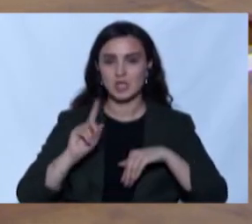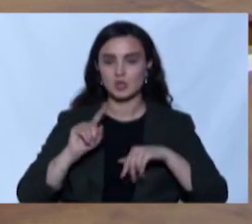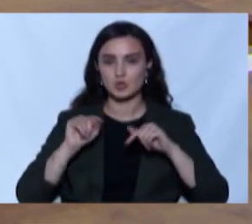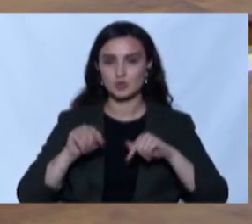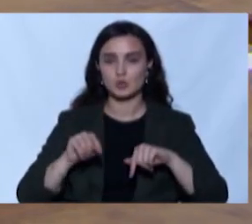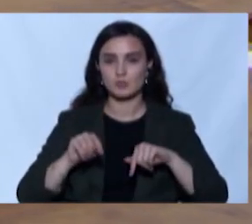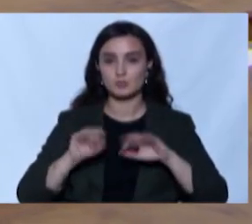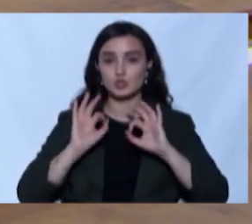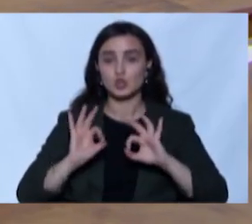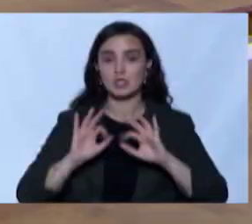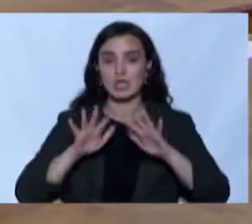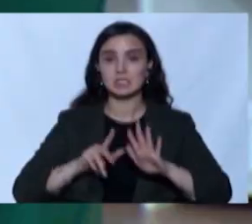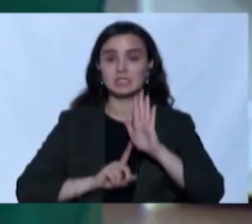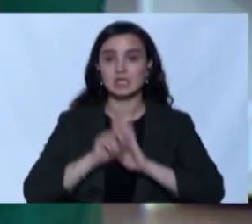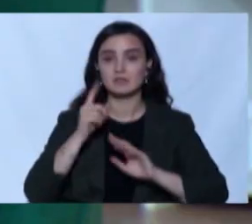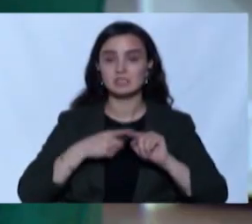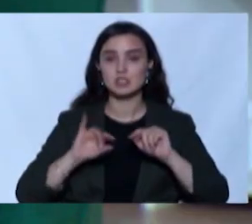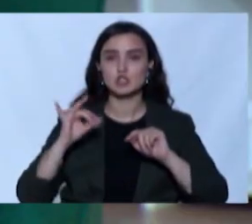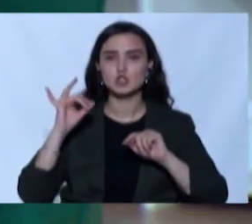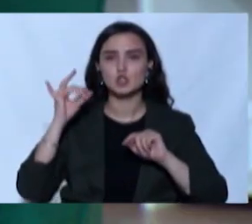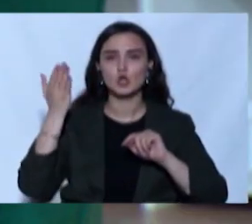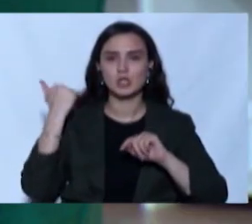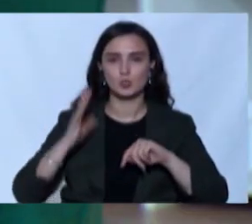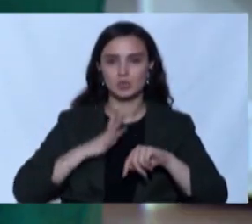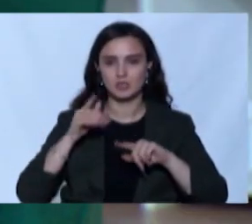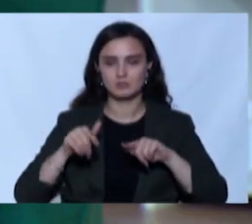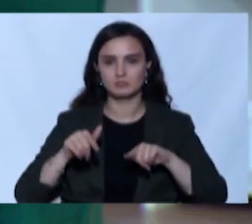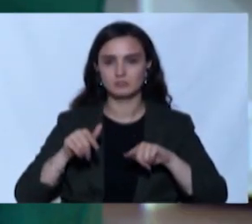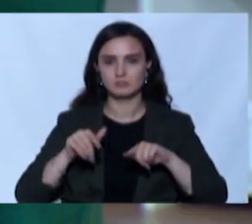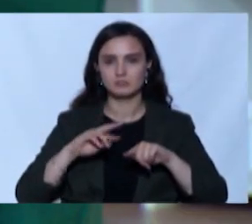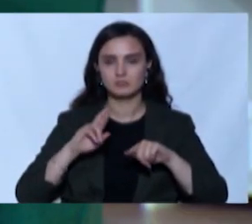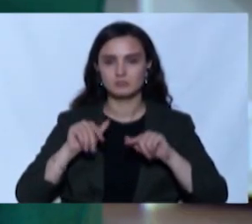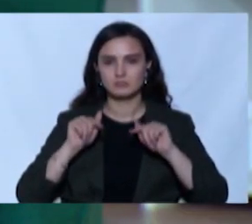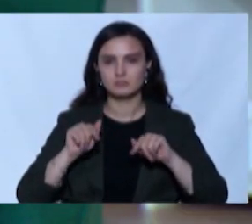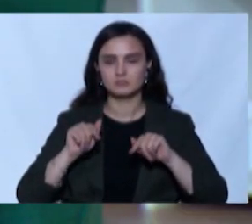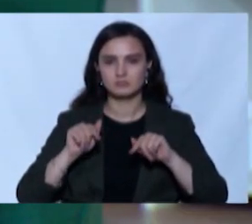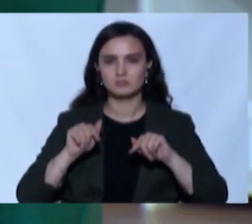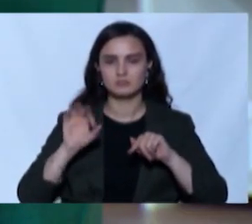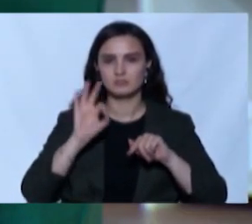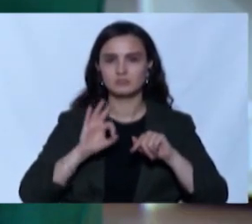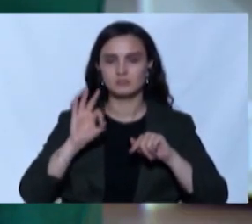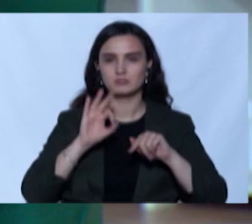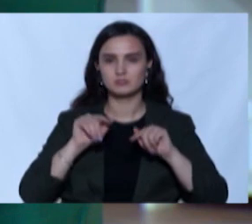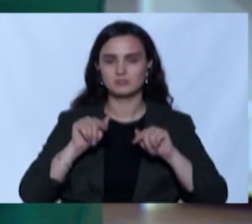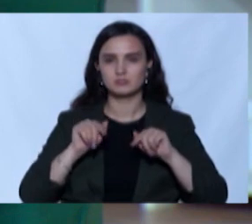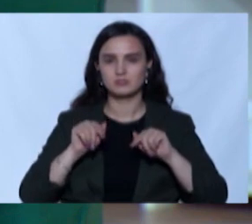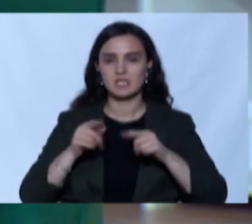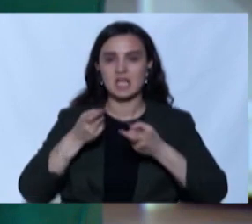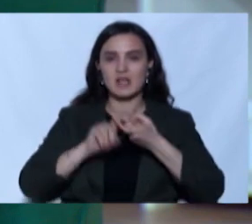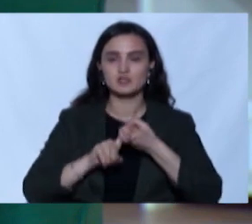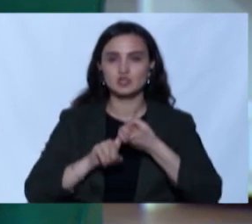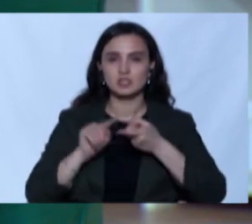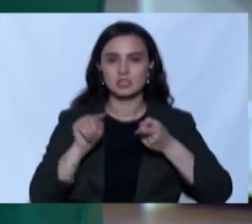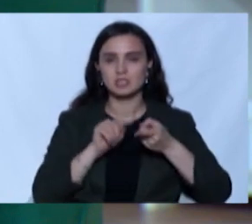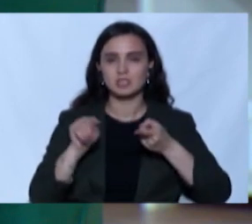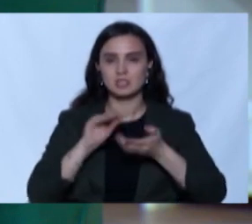correct place to begin with this is the historical context, and that can inform us a lot about perhaps some of the influences that